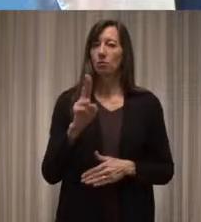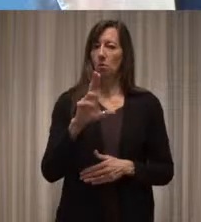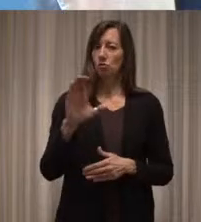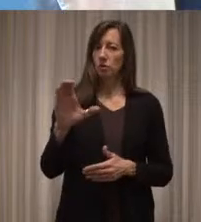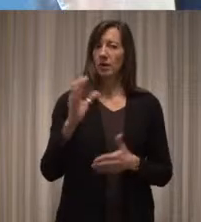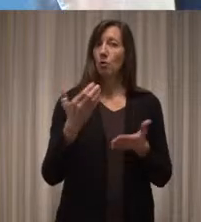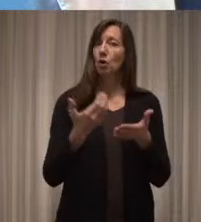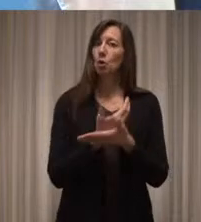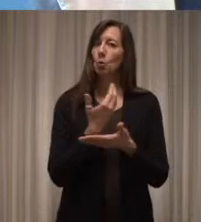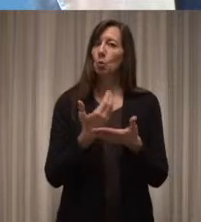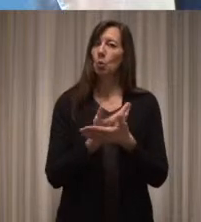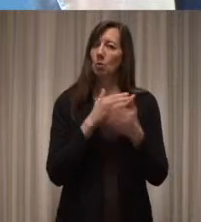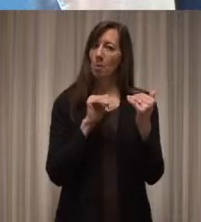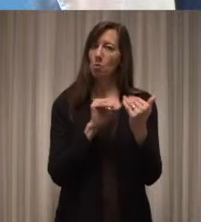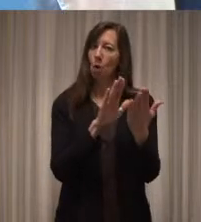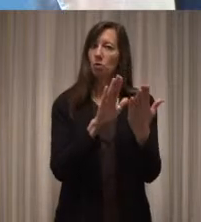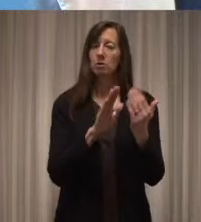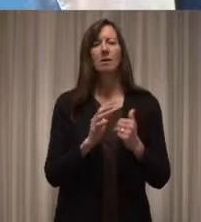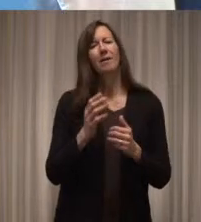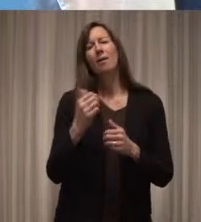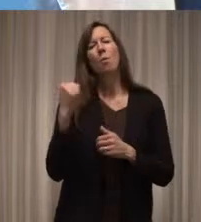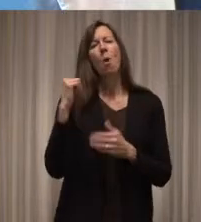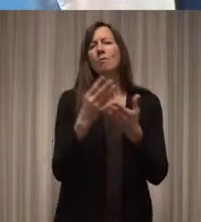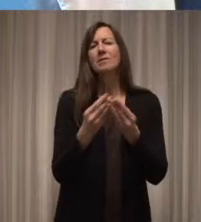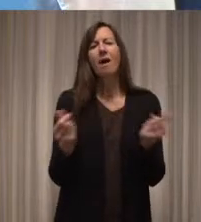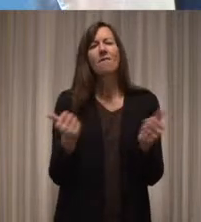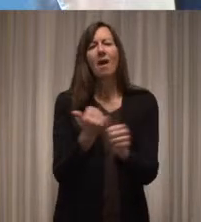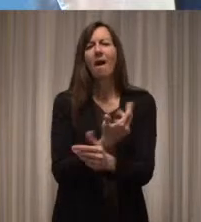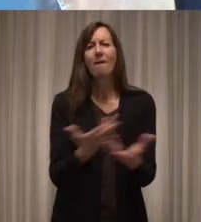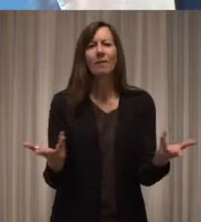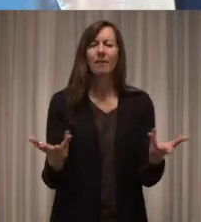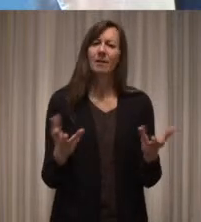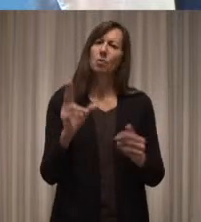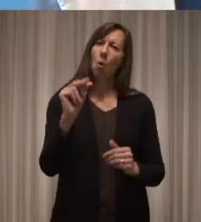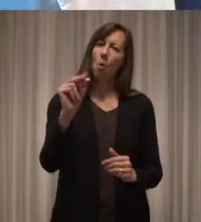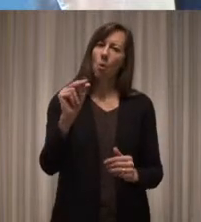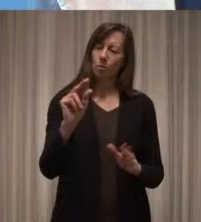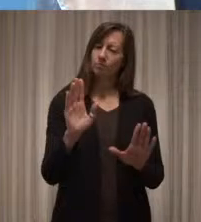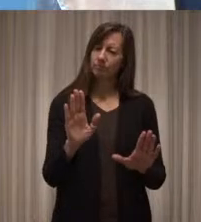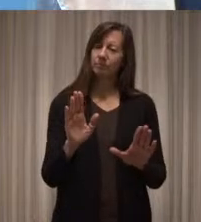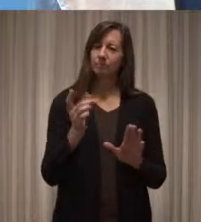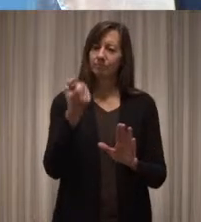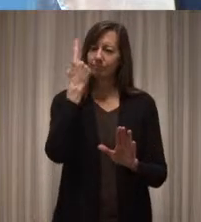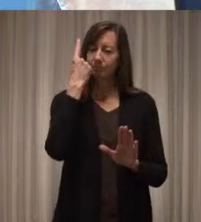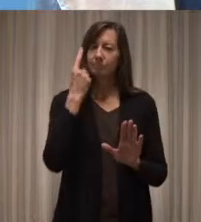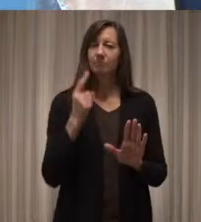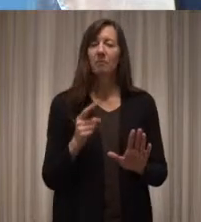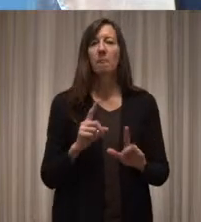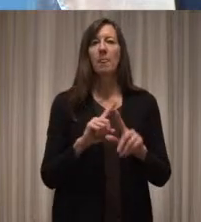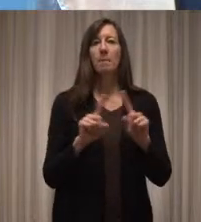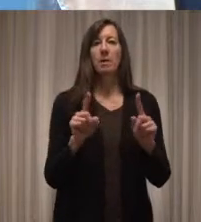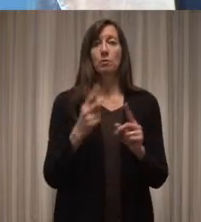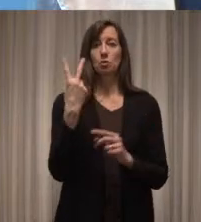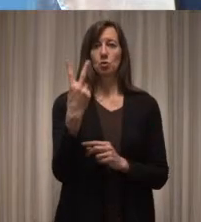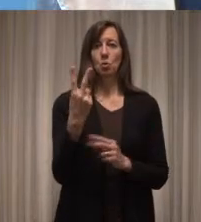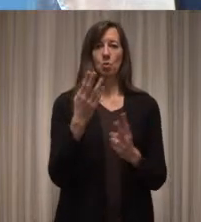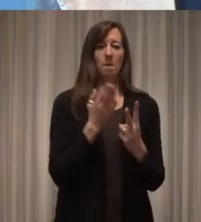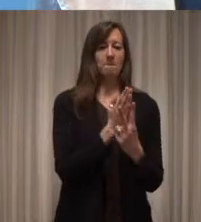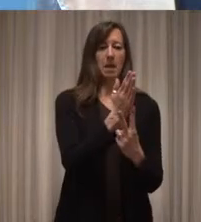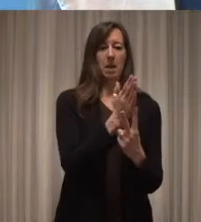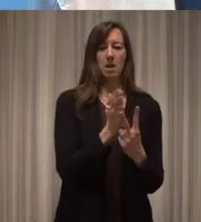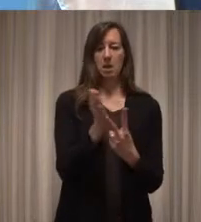solve all of our problems to set reasonable expectations, but there are 2 main pieces to this that I'll talk through that I